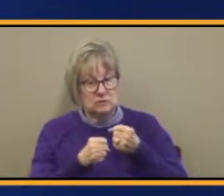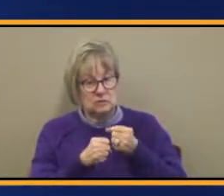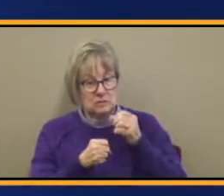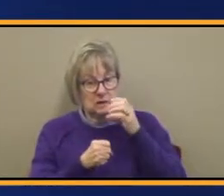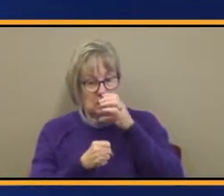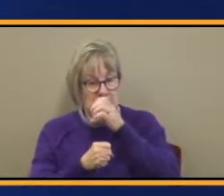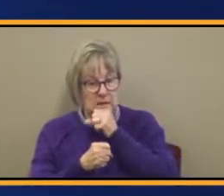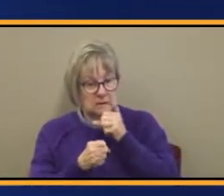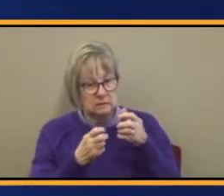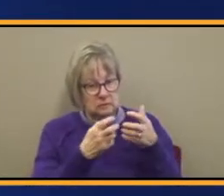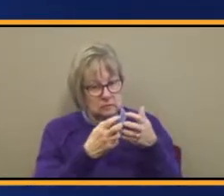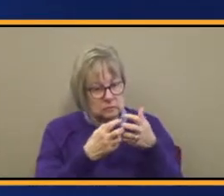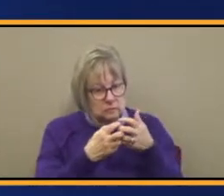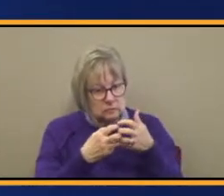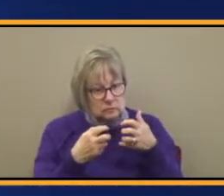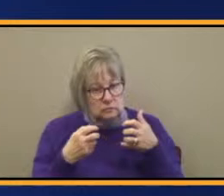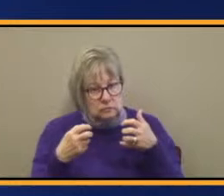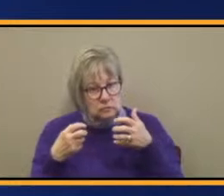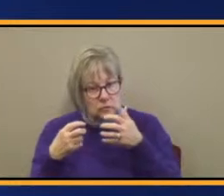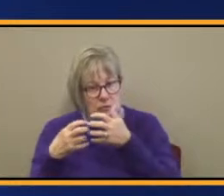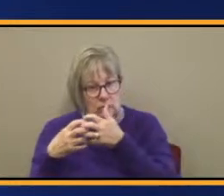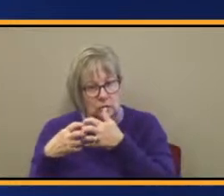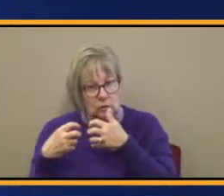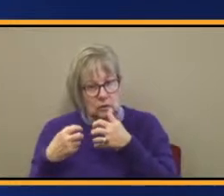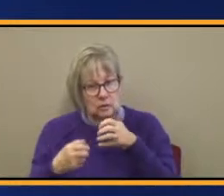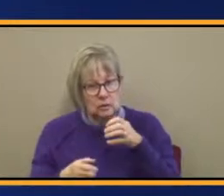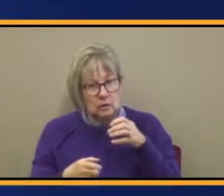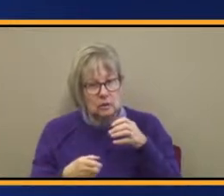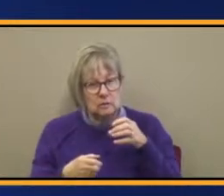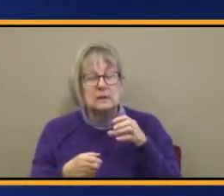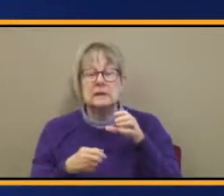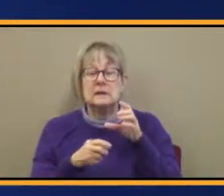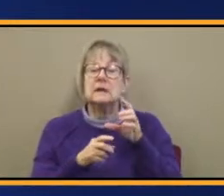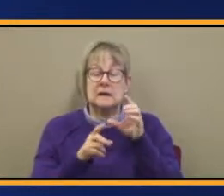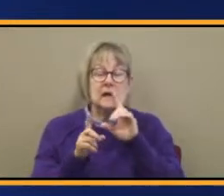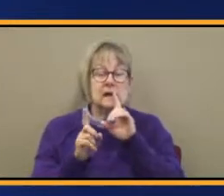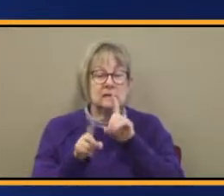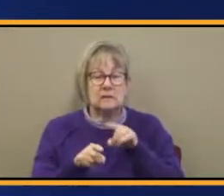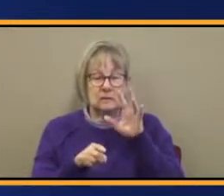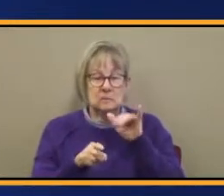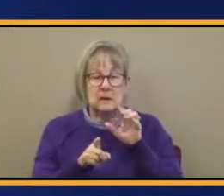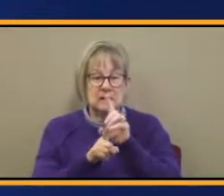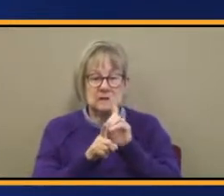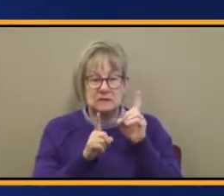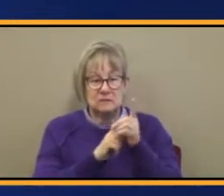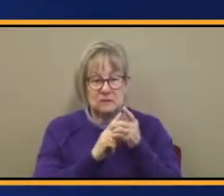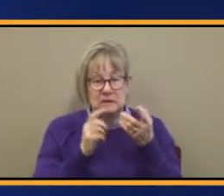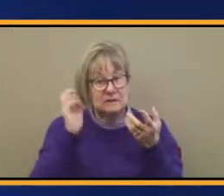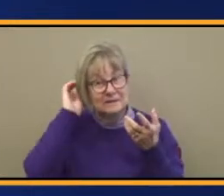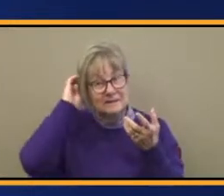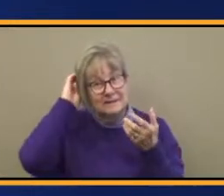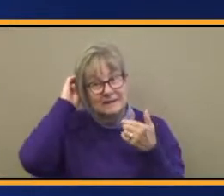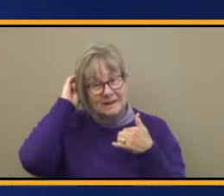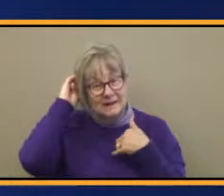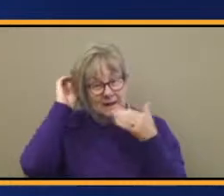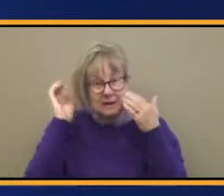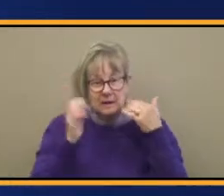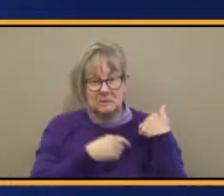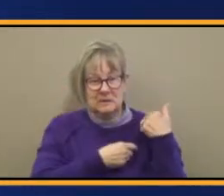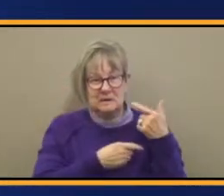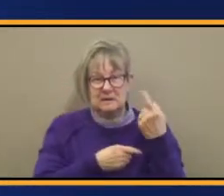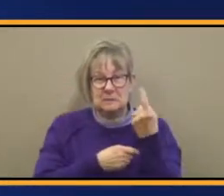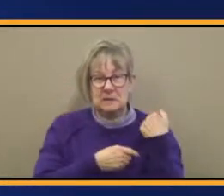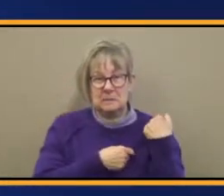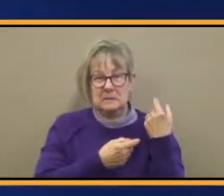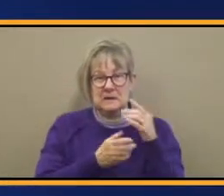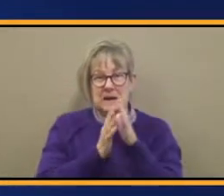sort the Chime In responses by district? I know that's been something that I've been asking Ms. Cody about for a long